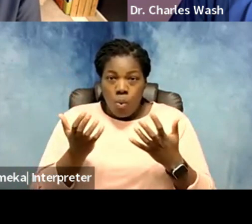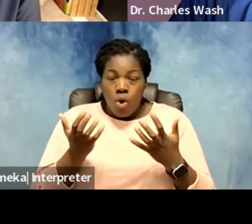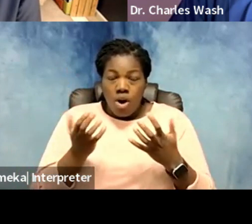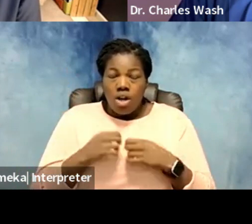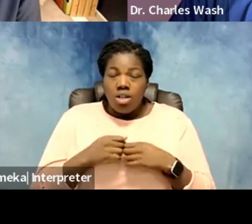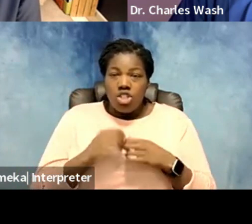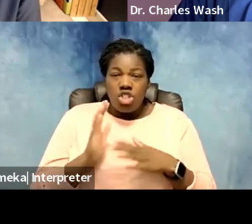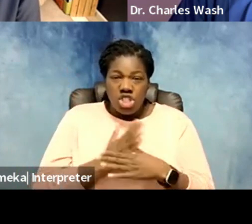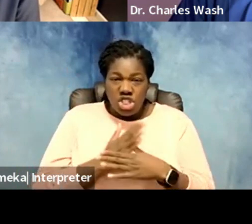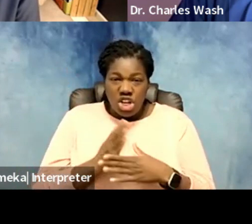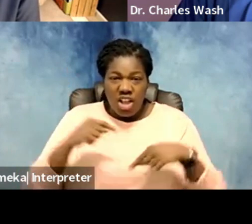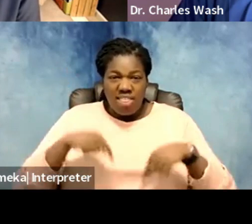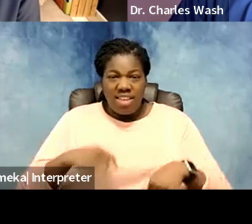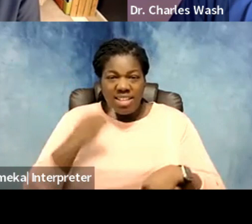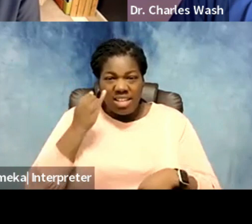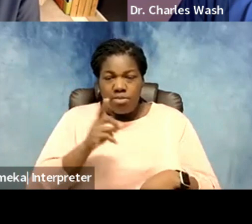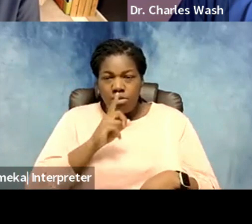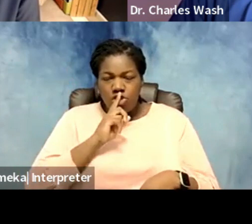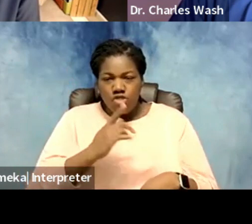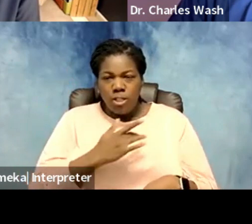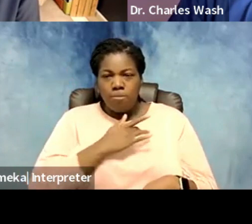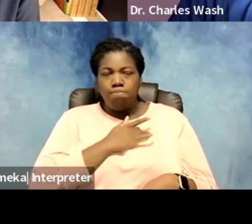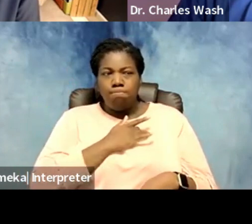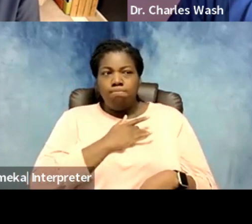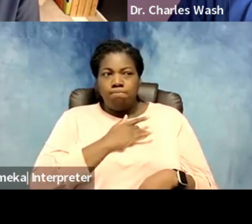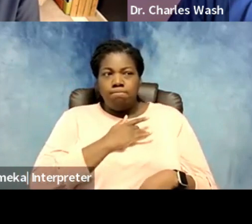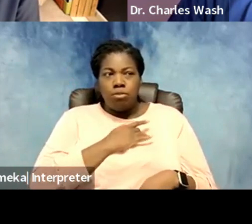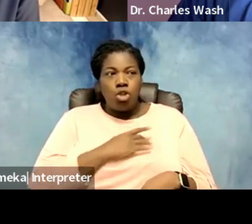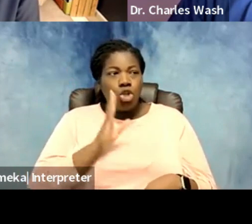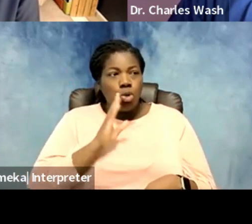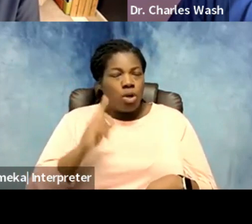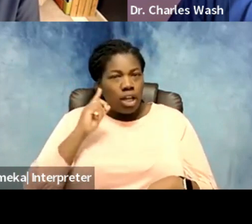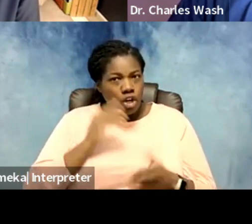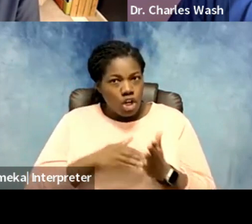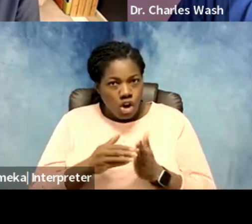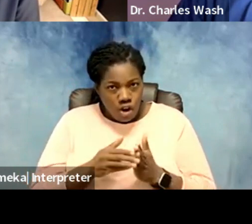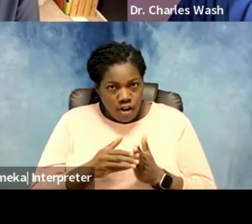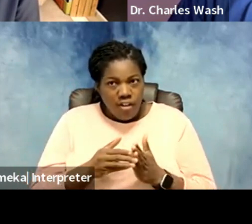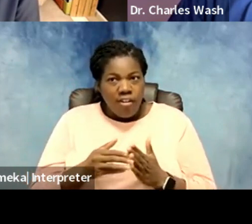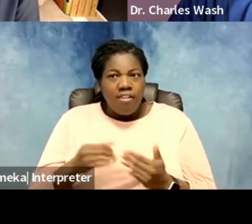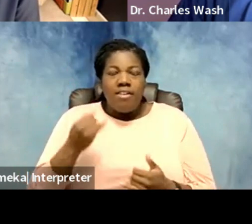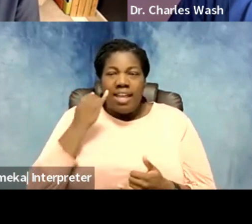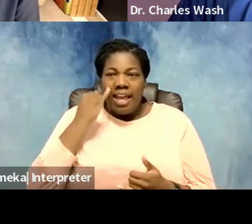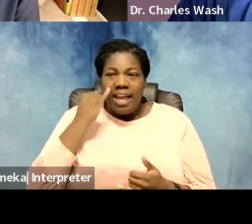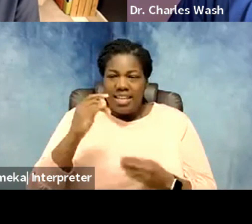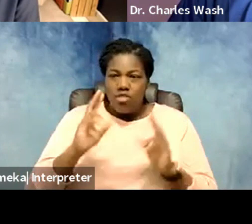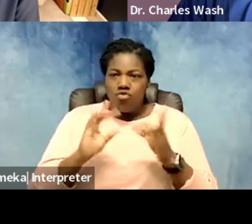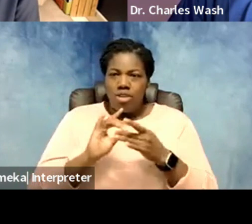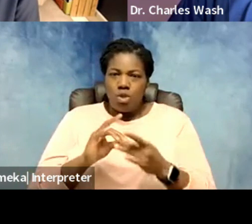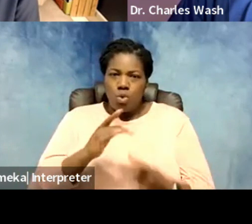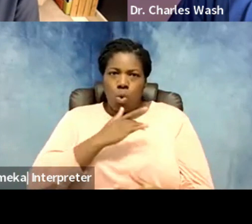that has really been near and dear to my heart. And you're going to hear that a lot, this idea of the heart quite a bit this